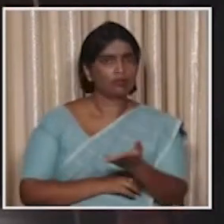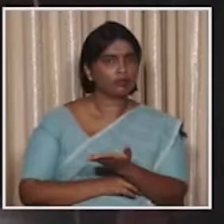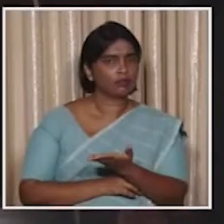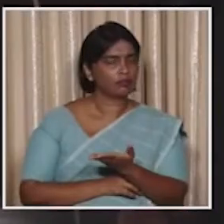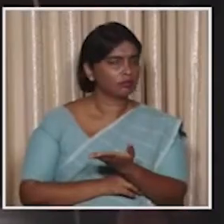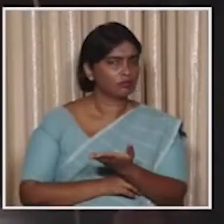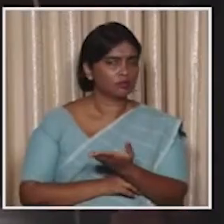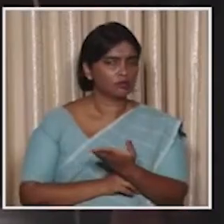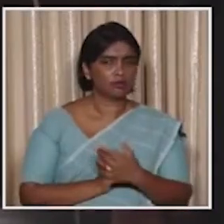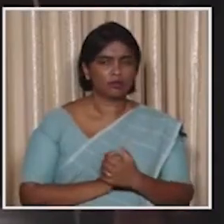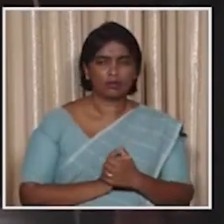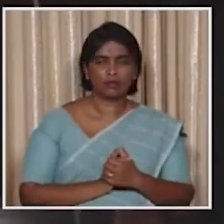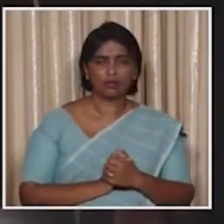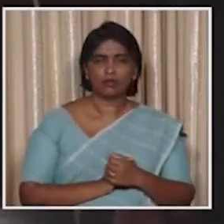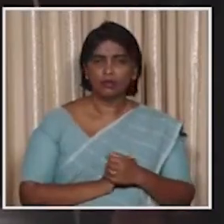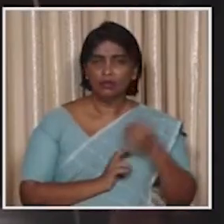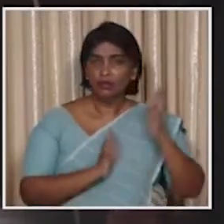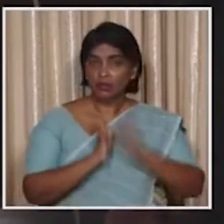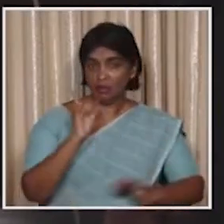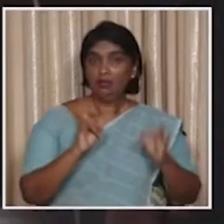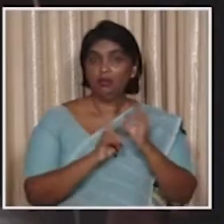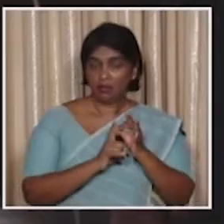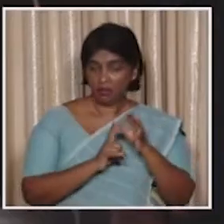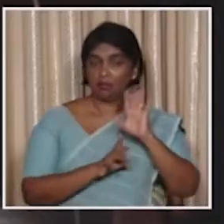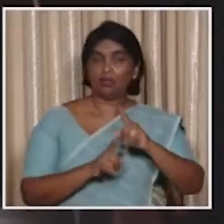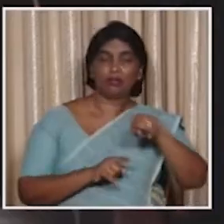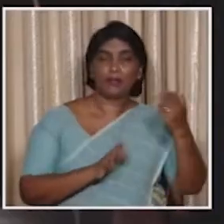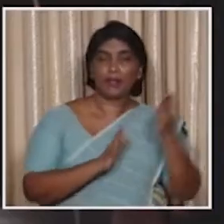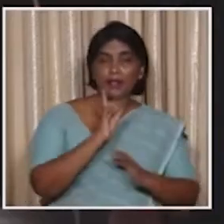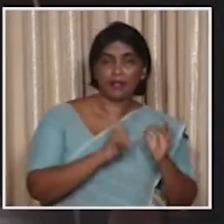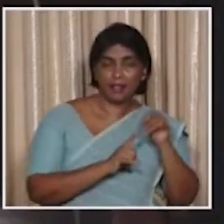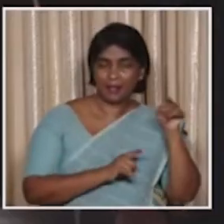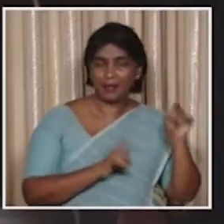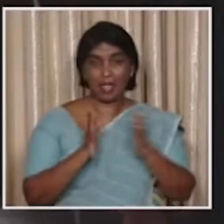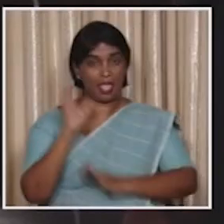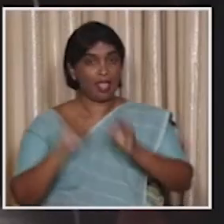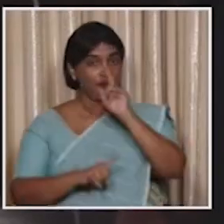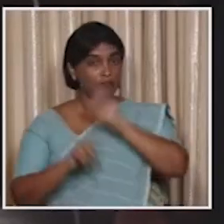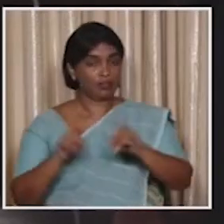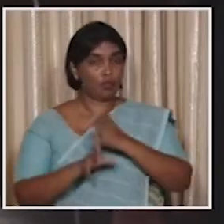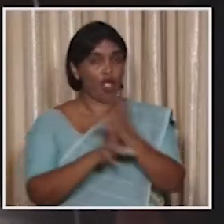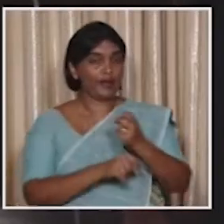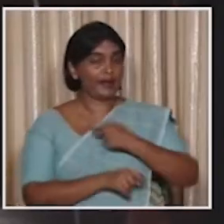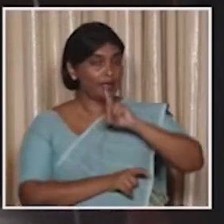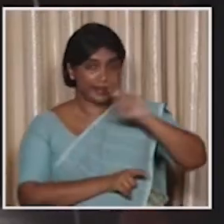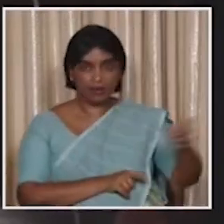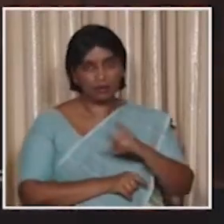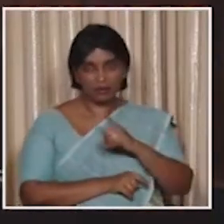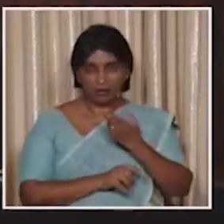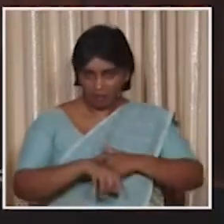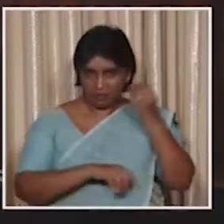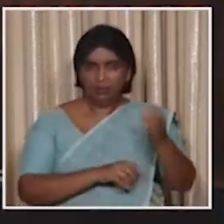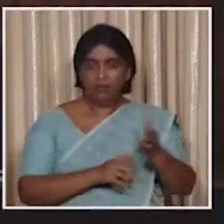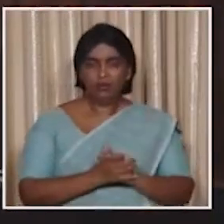are you permitting a minister to say kotiya to somebody in this house right